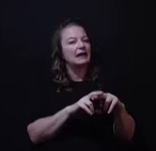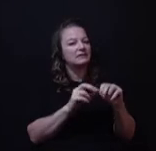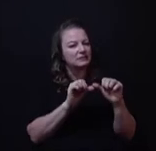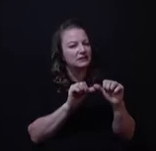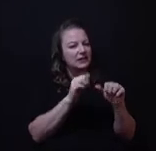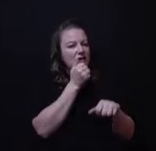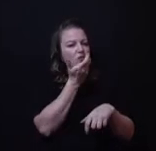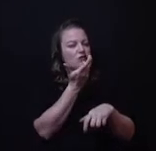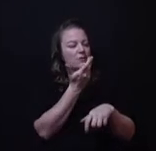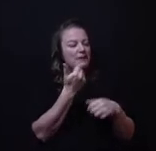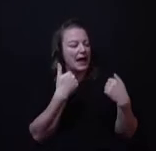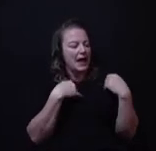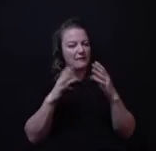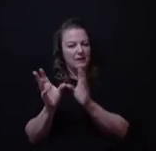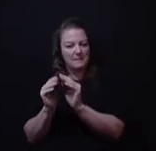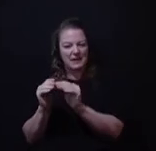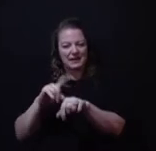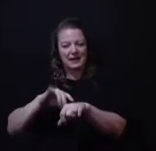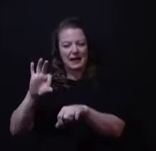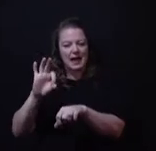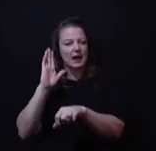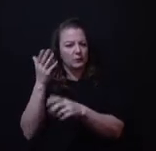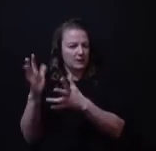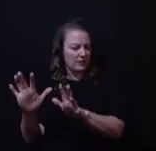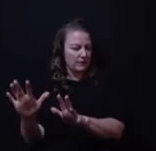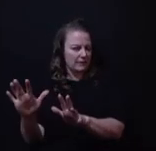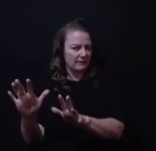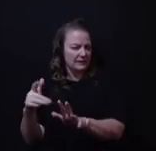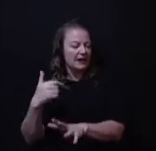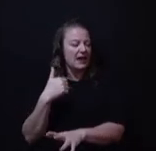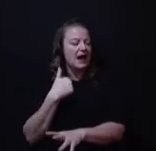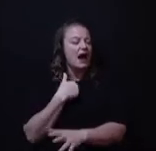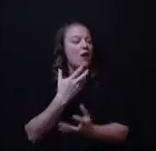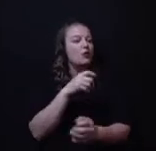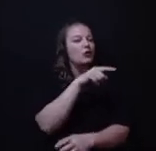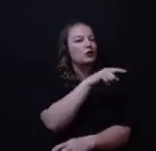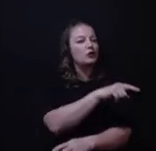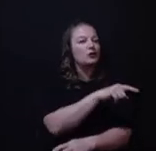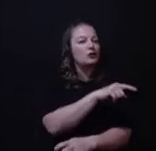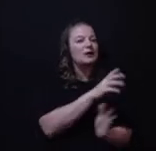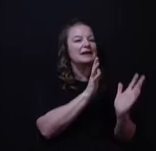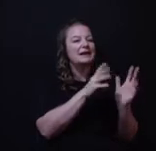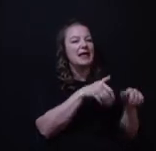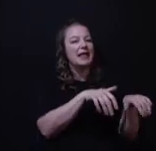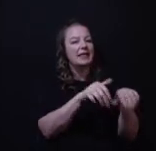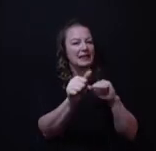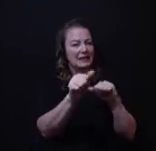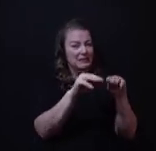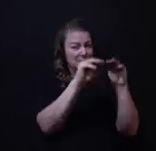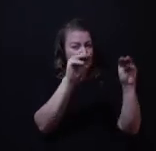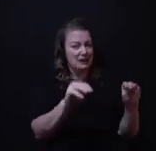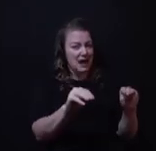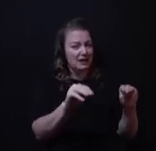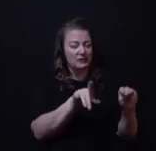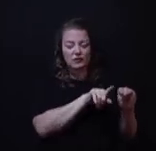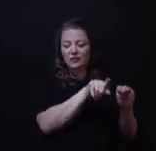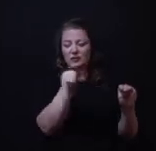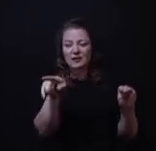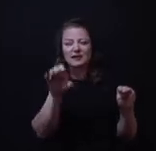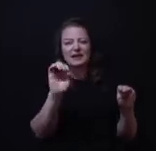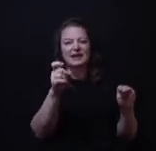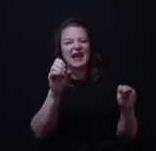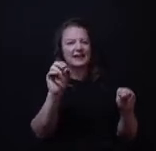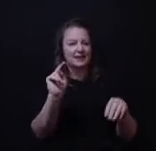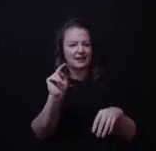I've got a meeting that's going to get over at 9 o'clock. I want you to leave the McDonald's at 9 o'clock and walk across the street to the Exxon